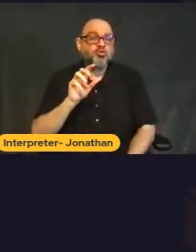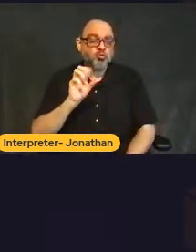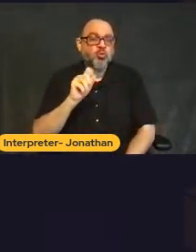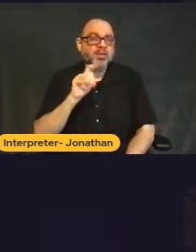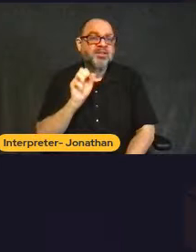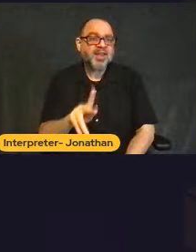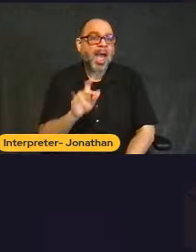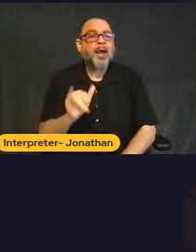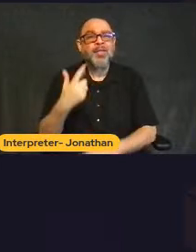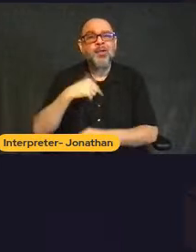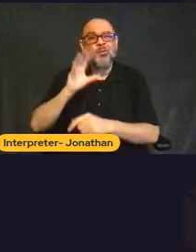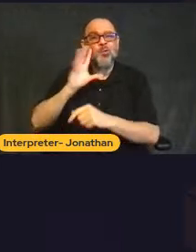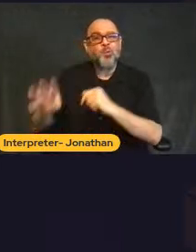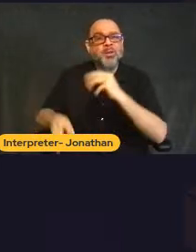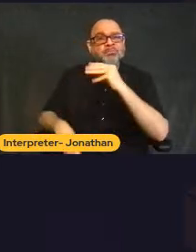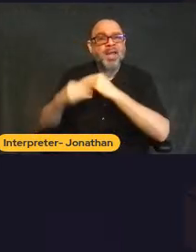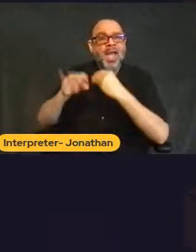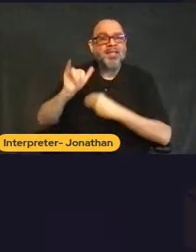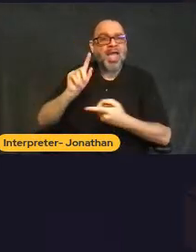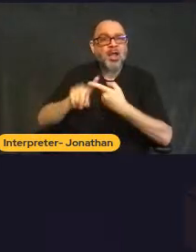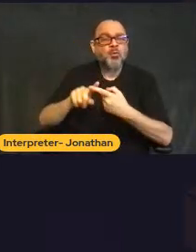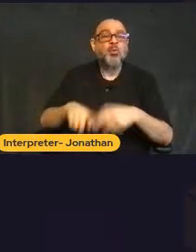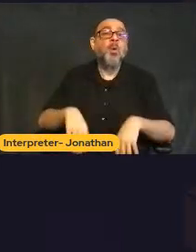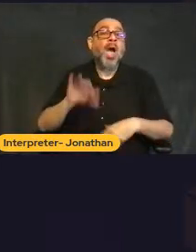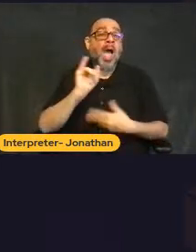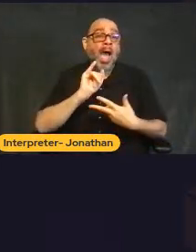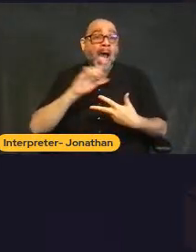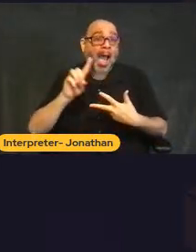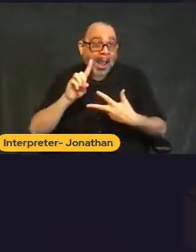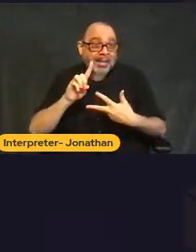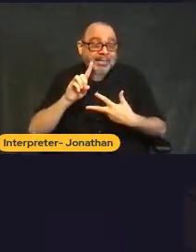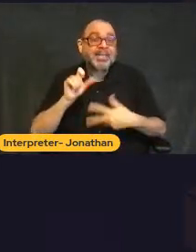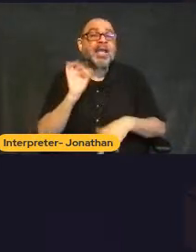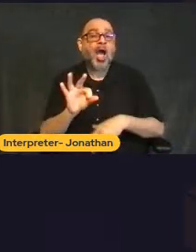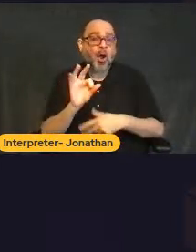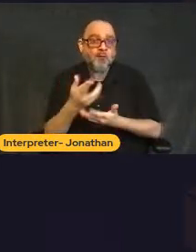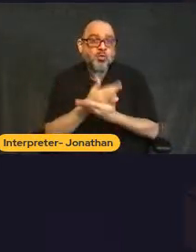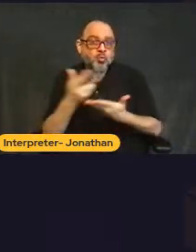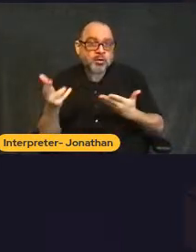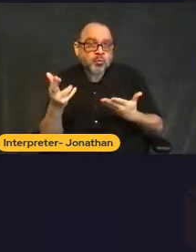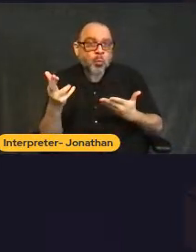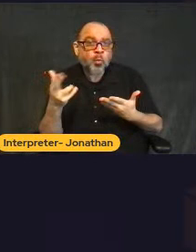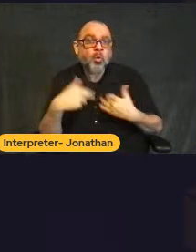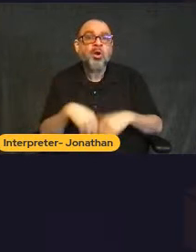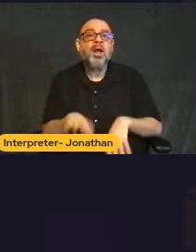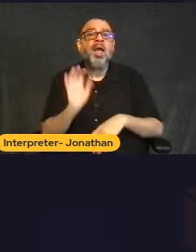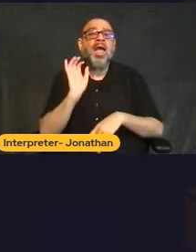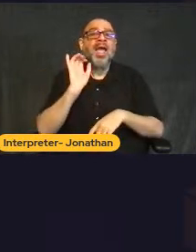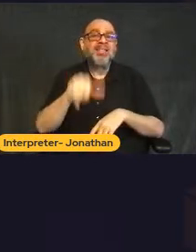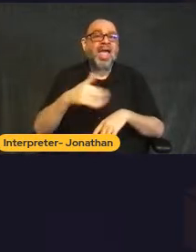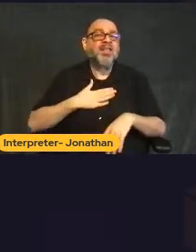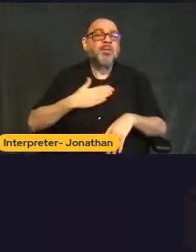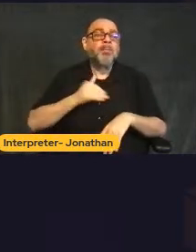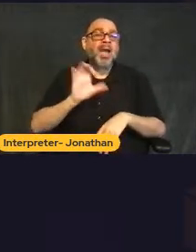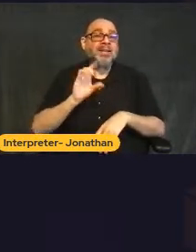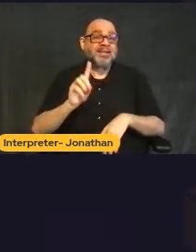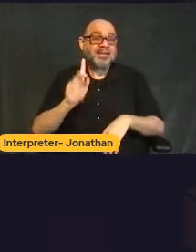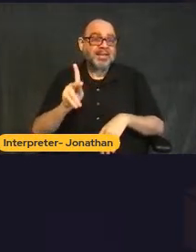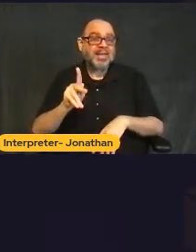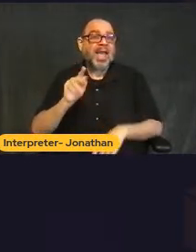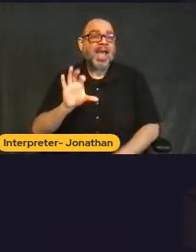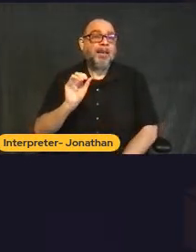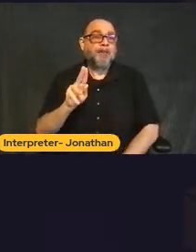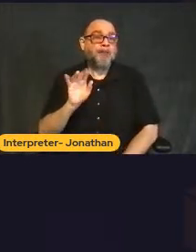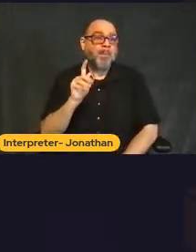will be added to, ID of the resource, which is going to be my CDK bucket,